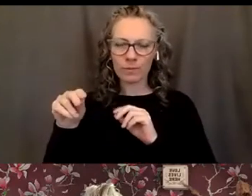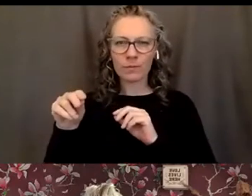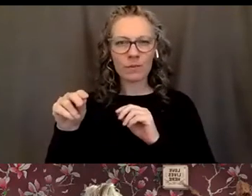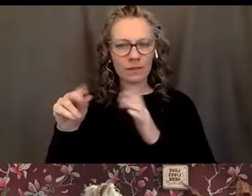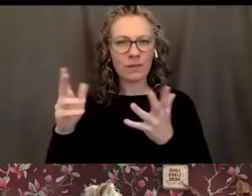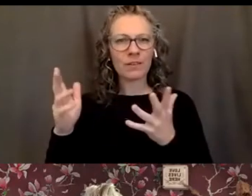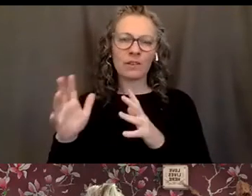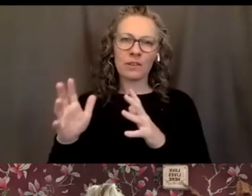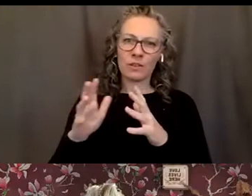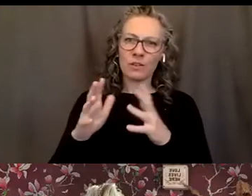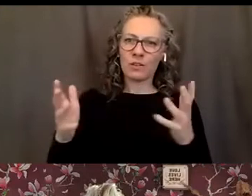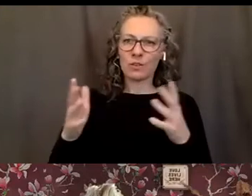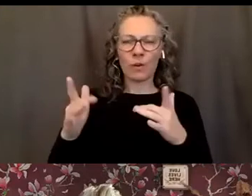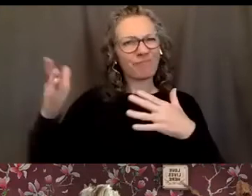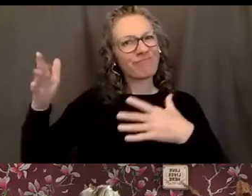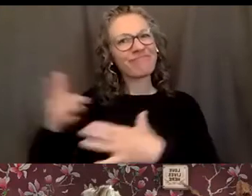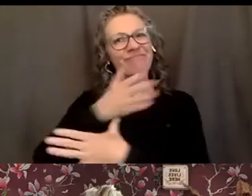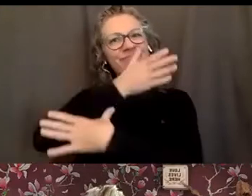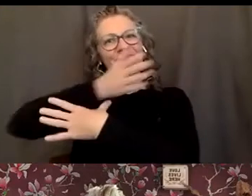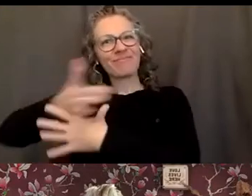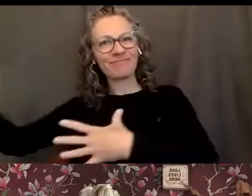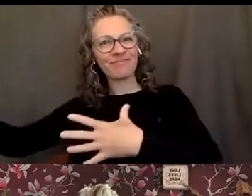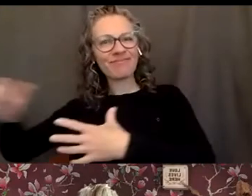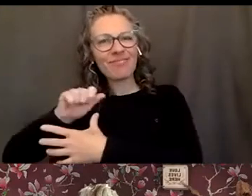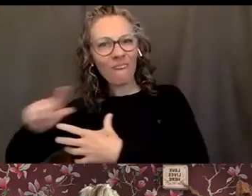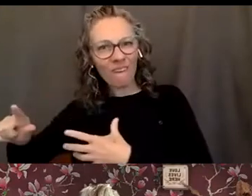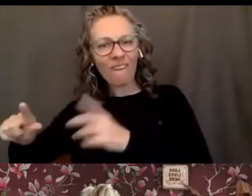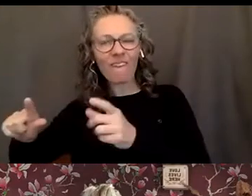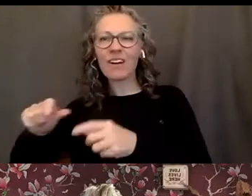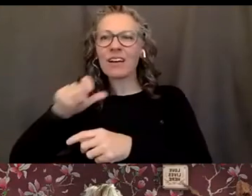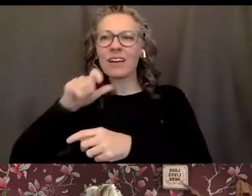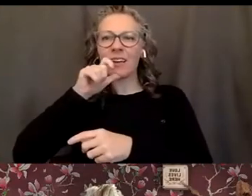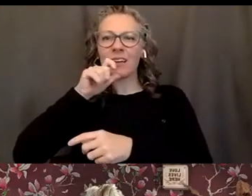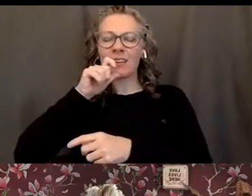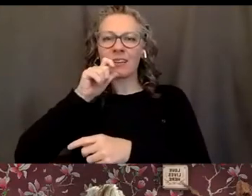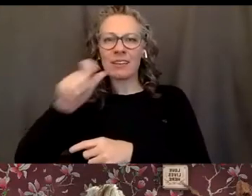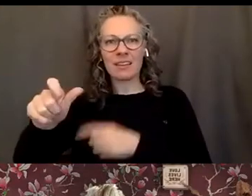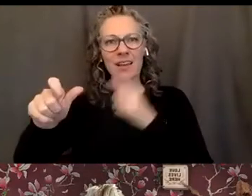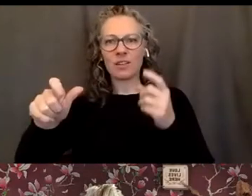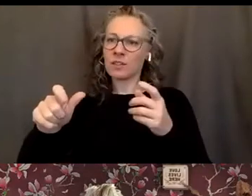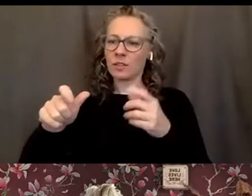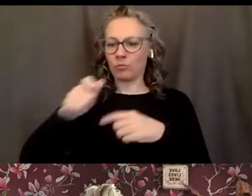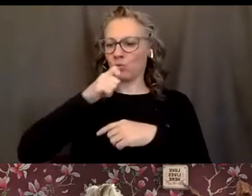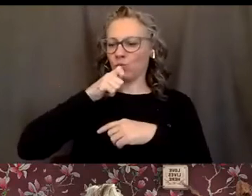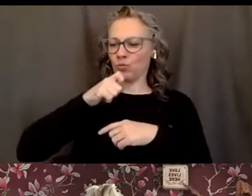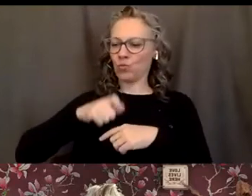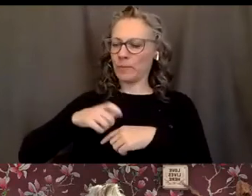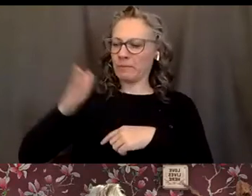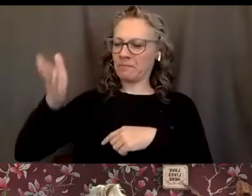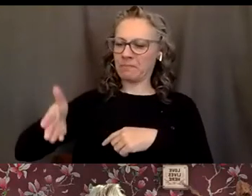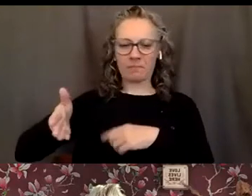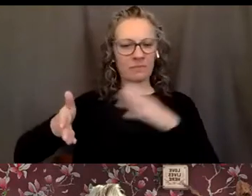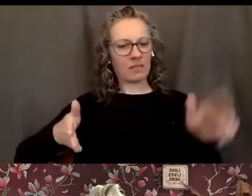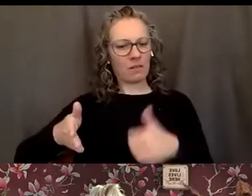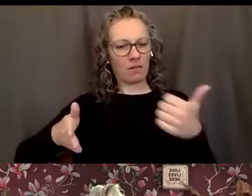is so much like a spectrum, and so much of, you can't just quantify here, this is this option, and here this is this